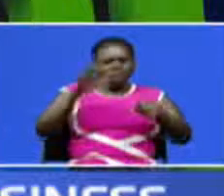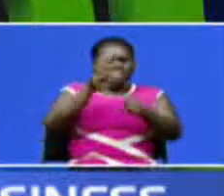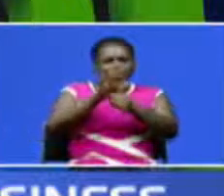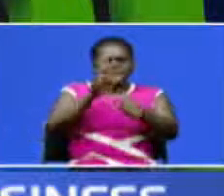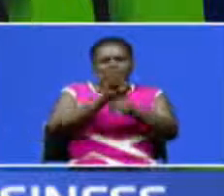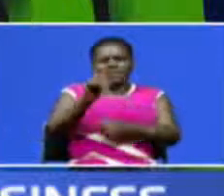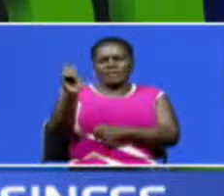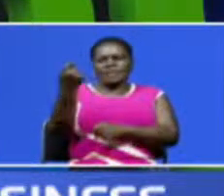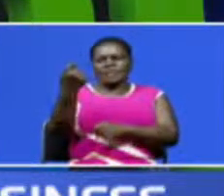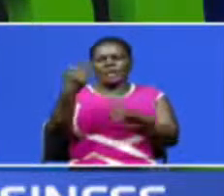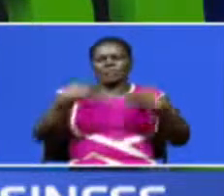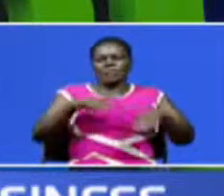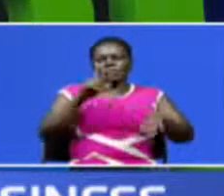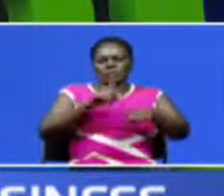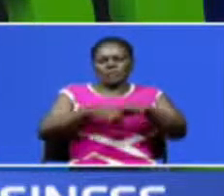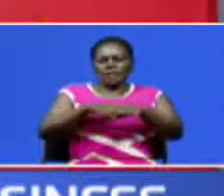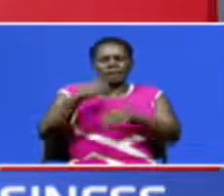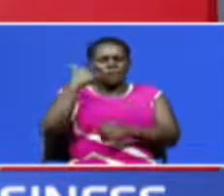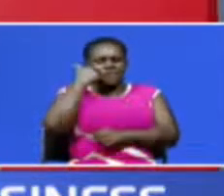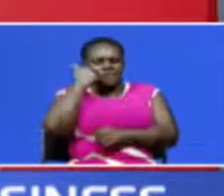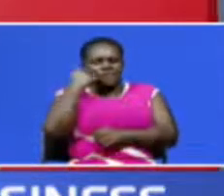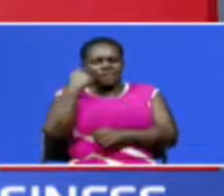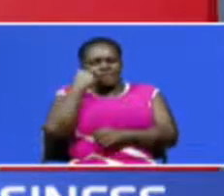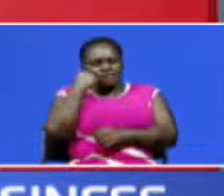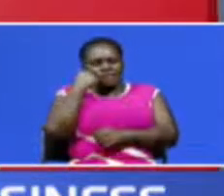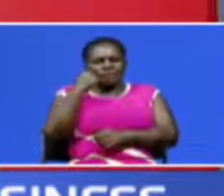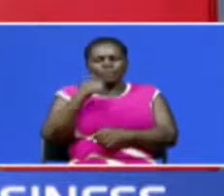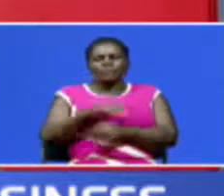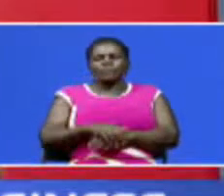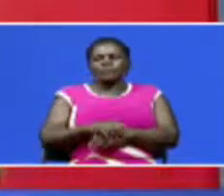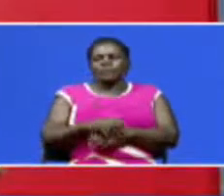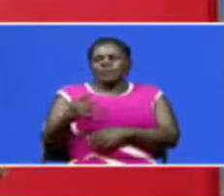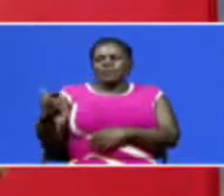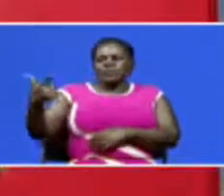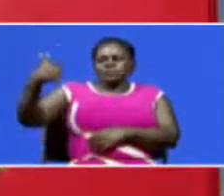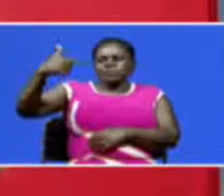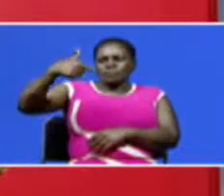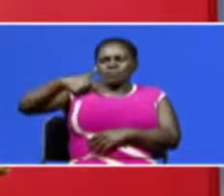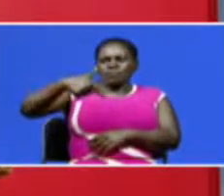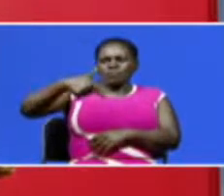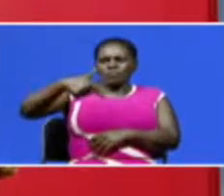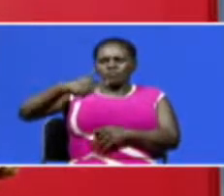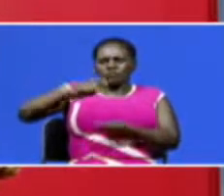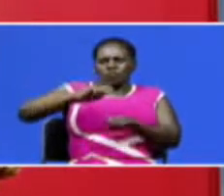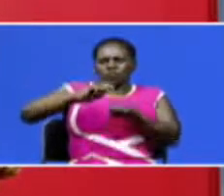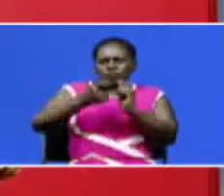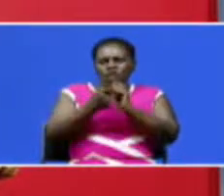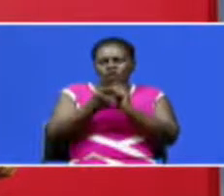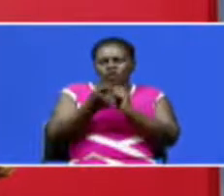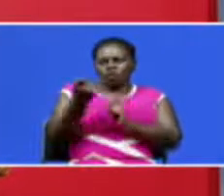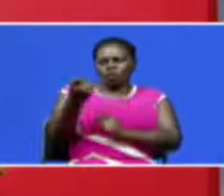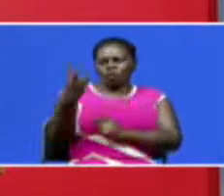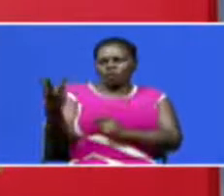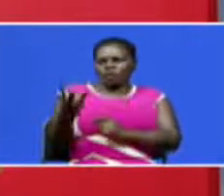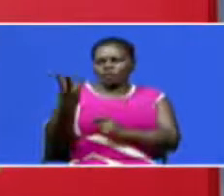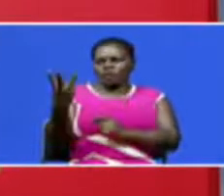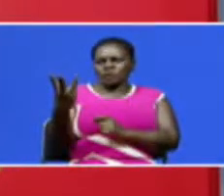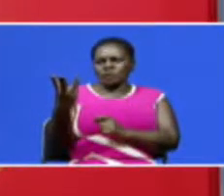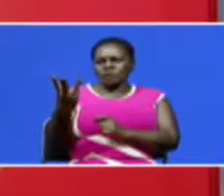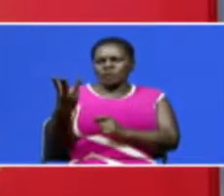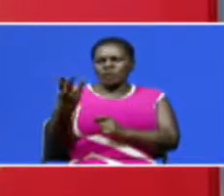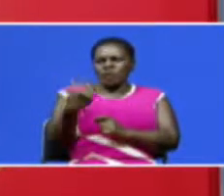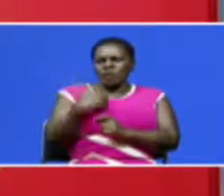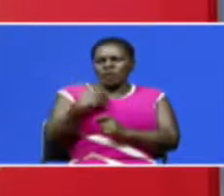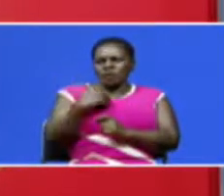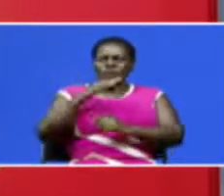many Kenyans during this pandemic. Fuel prices were adjusted by a small margin on Wednesday, giving motorists a